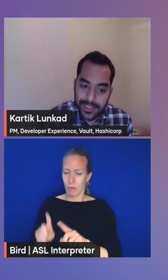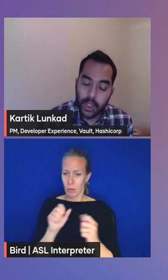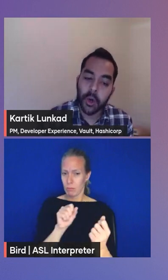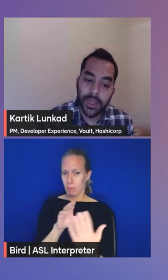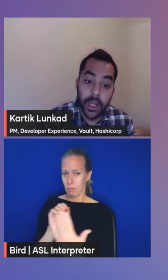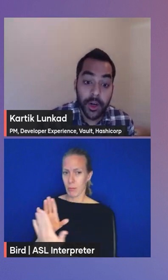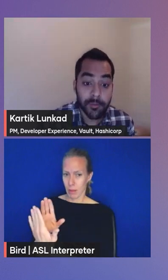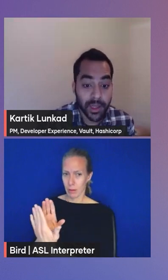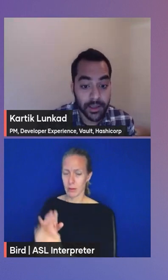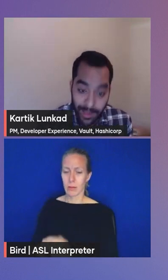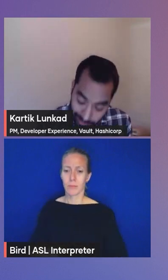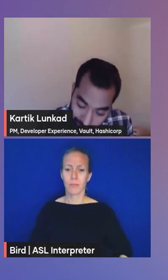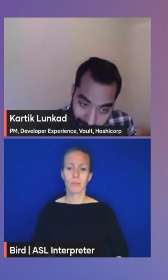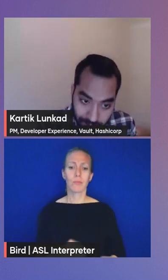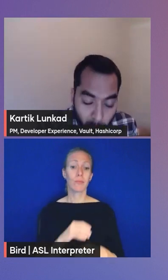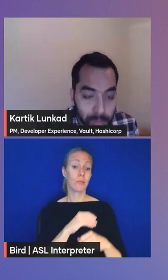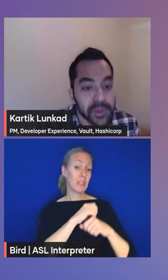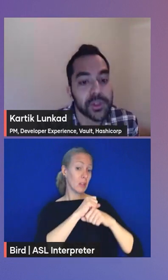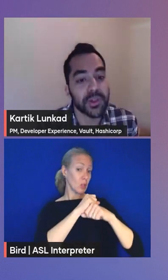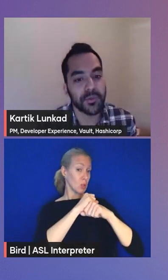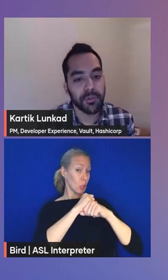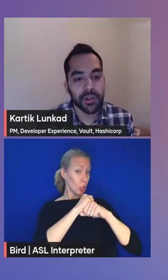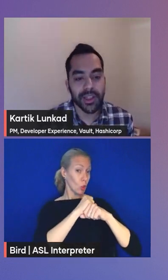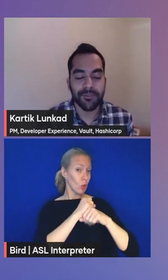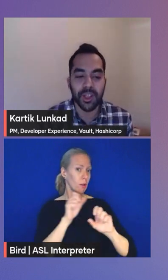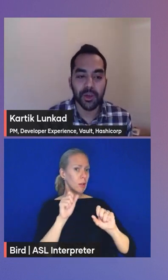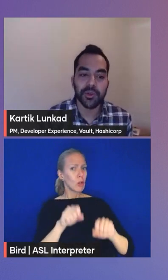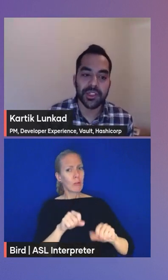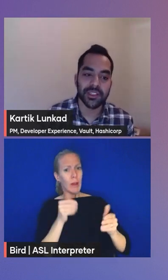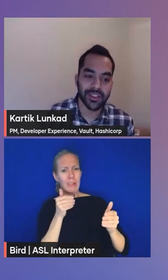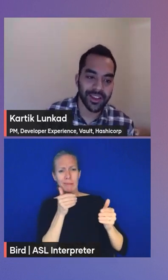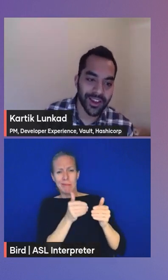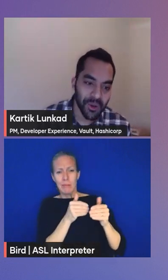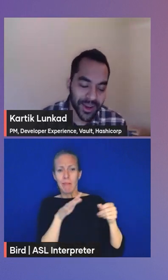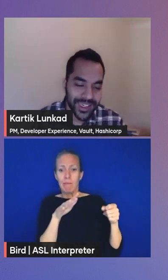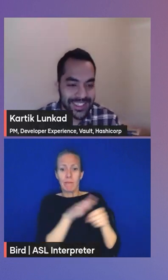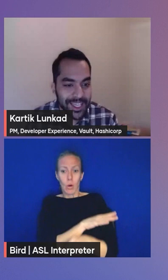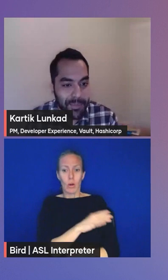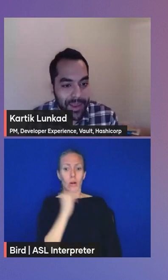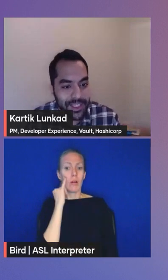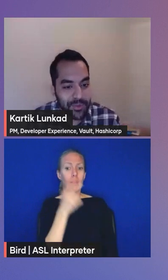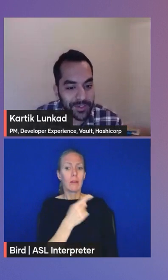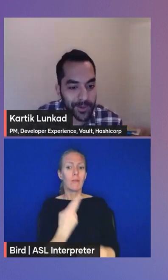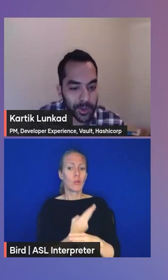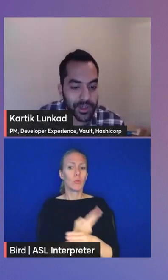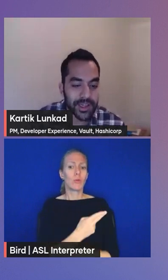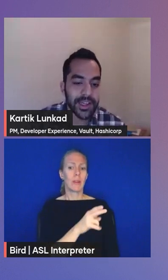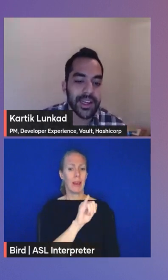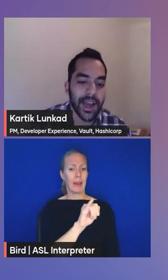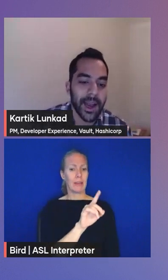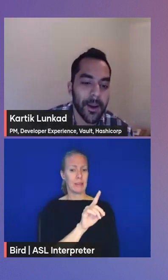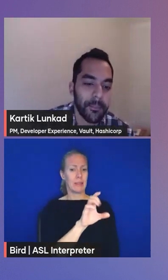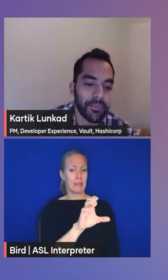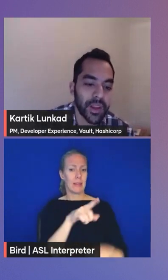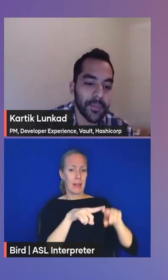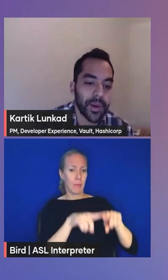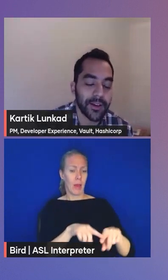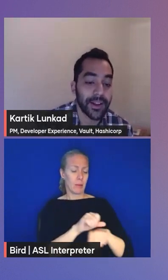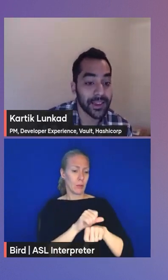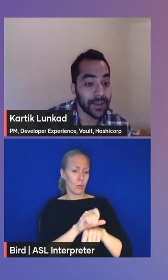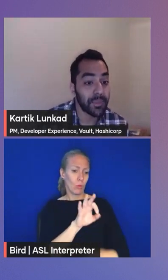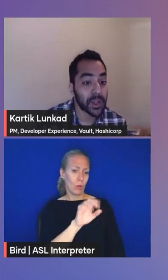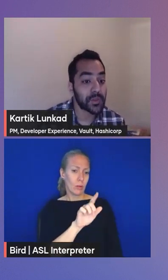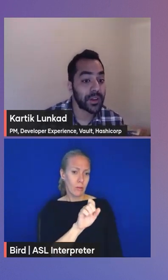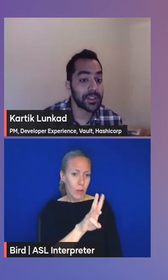The security could have been like almost close to full if we used the OIDC-based workflow.